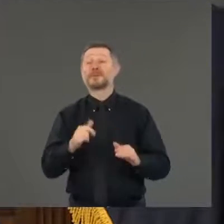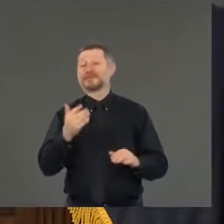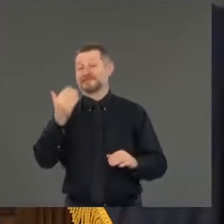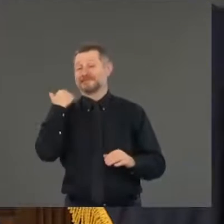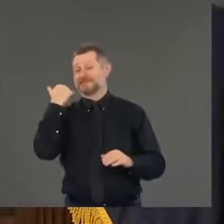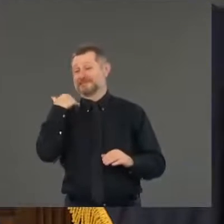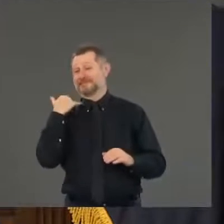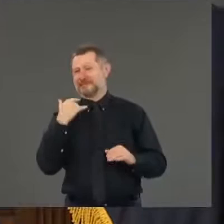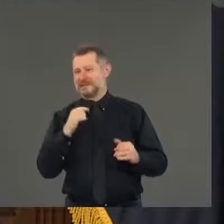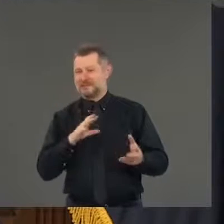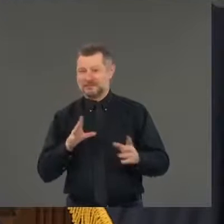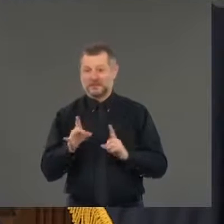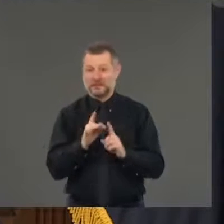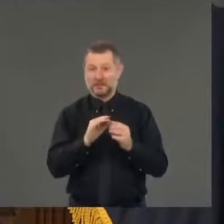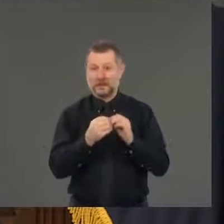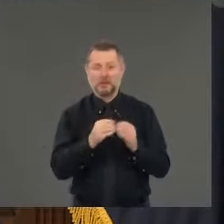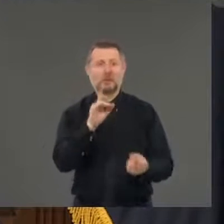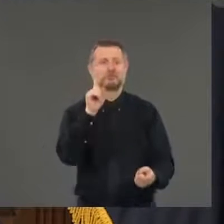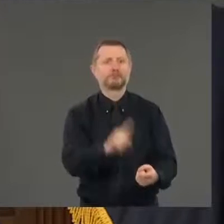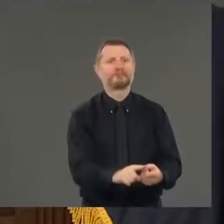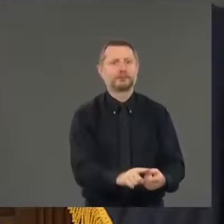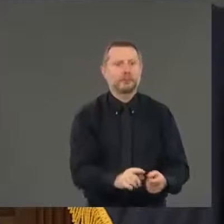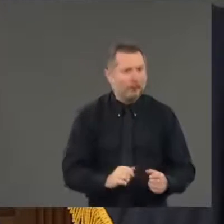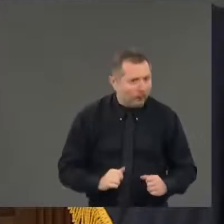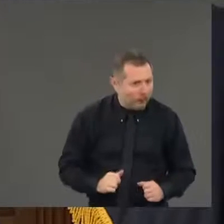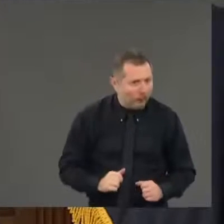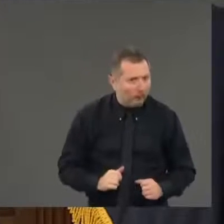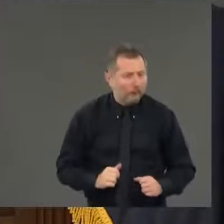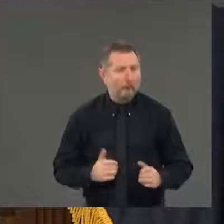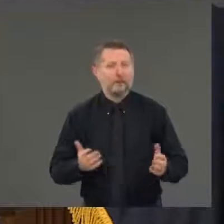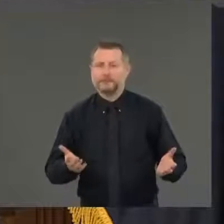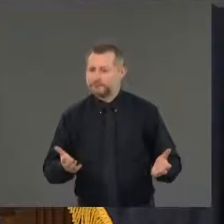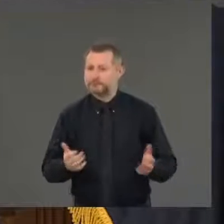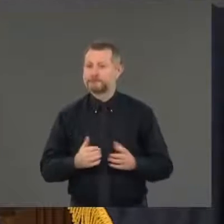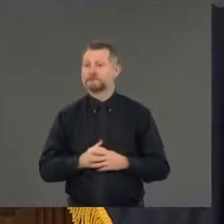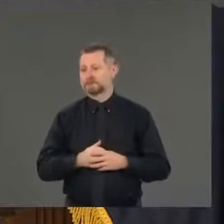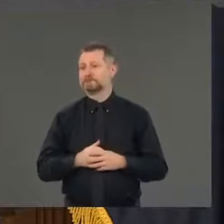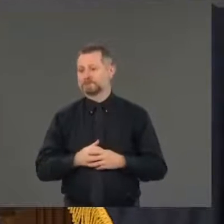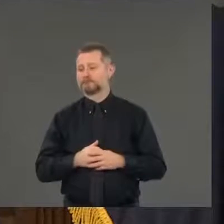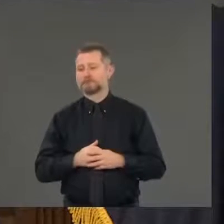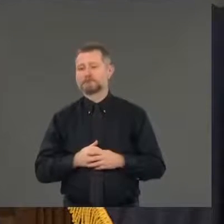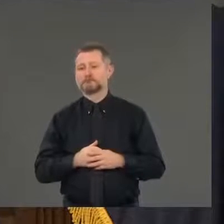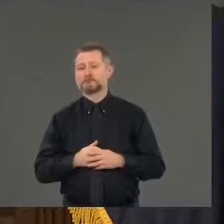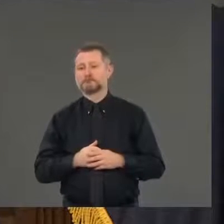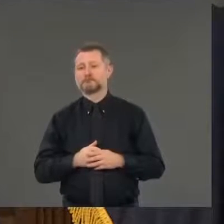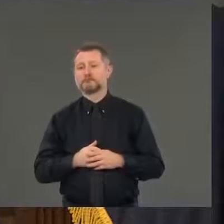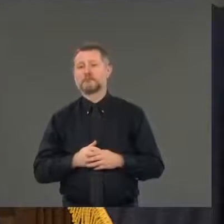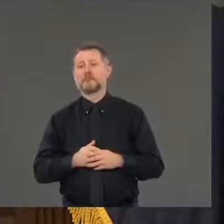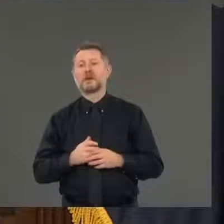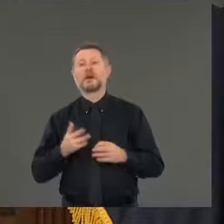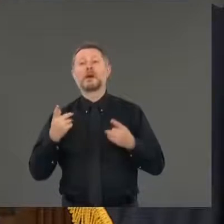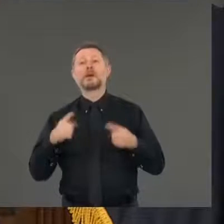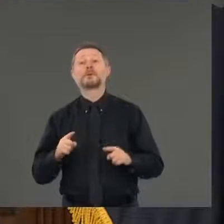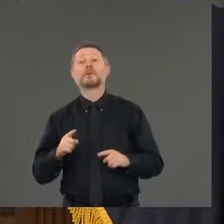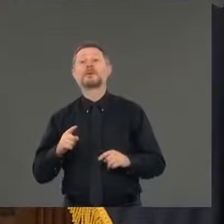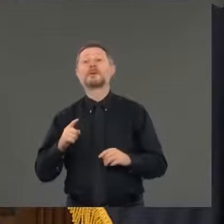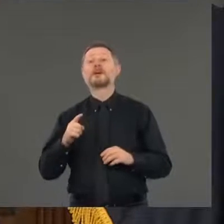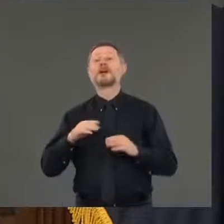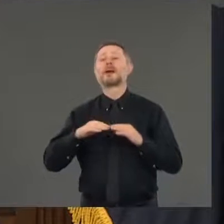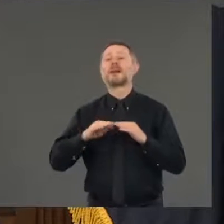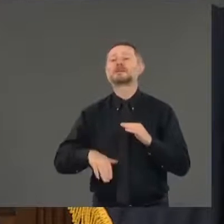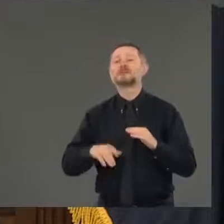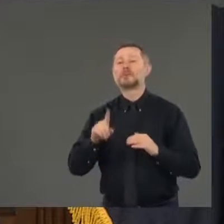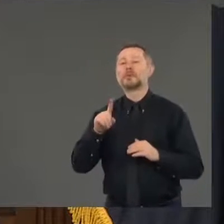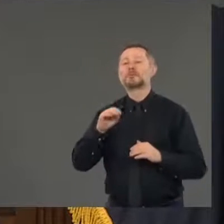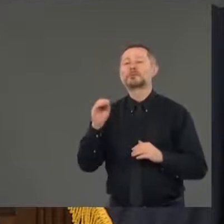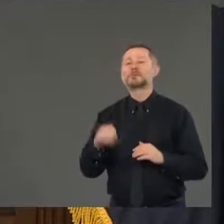was way down, right? we had a less than 1% infection